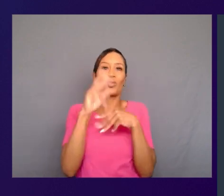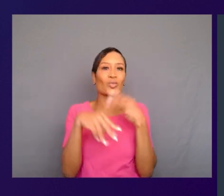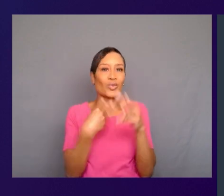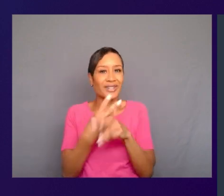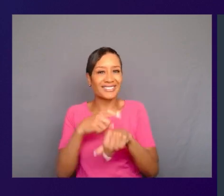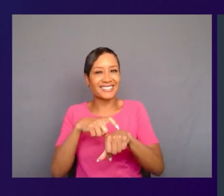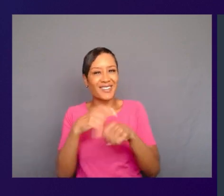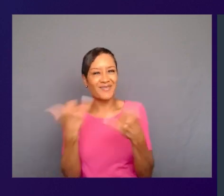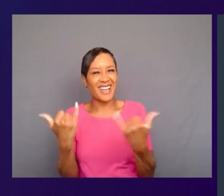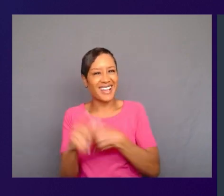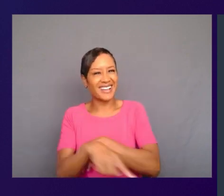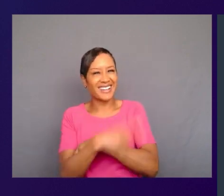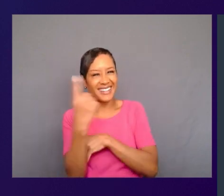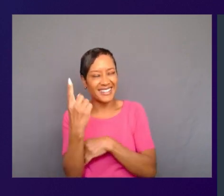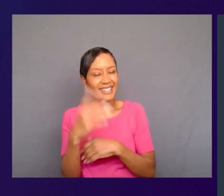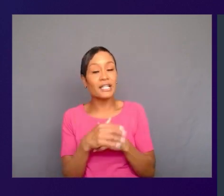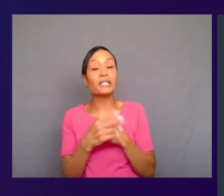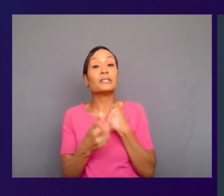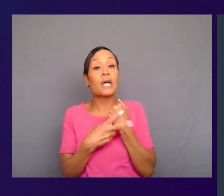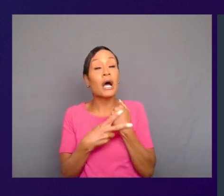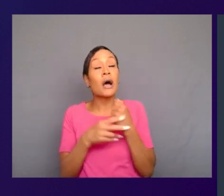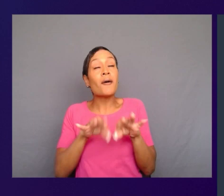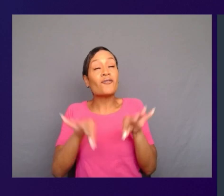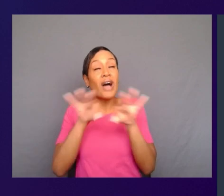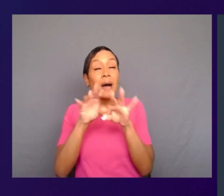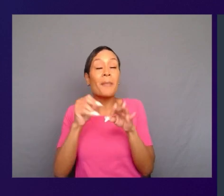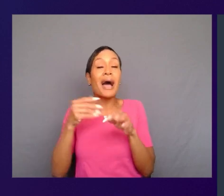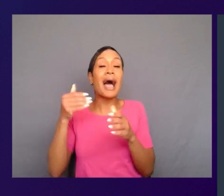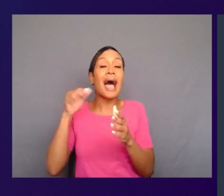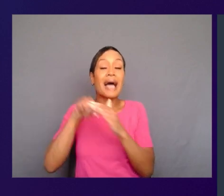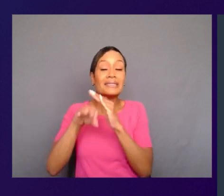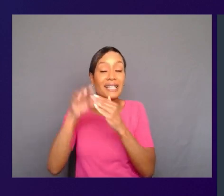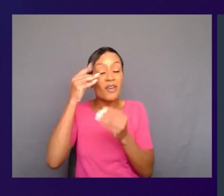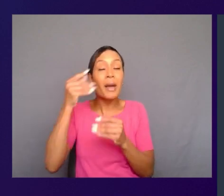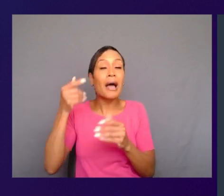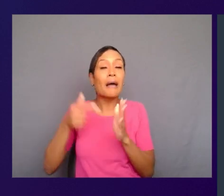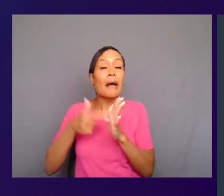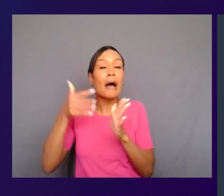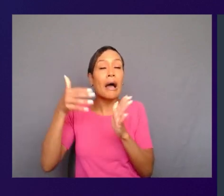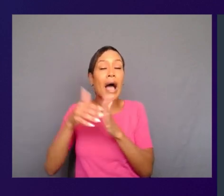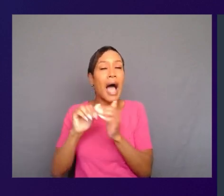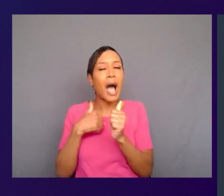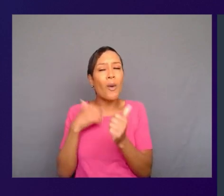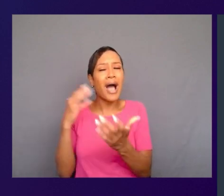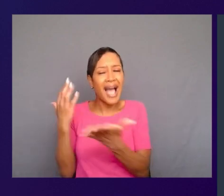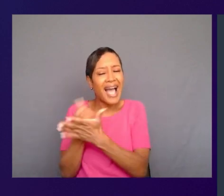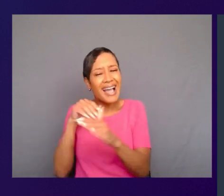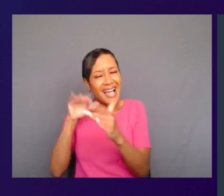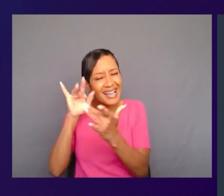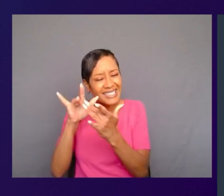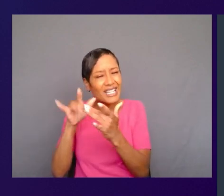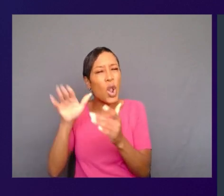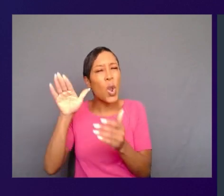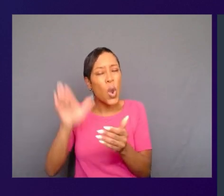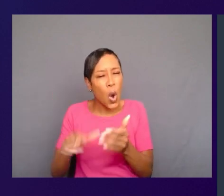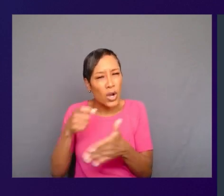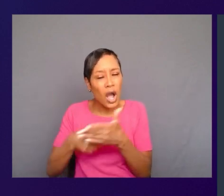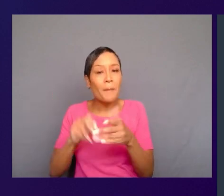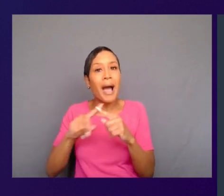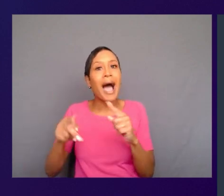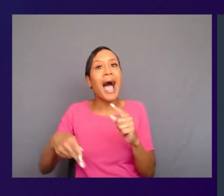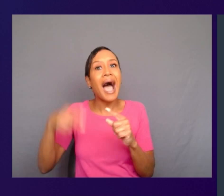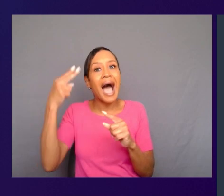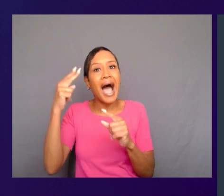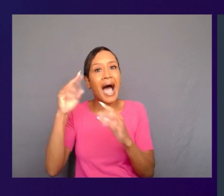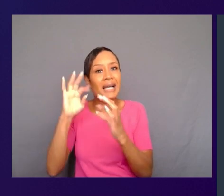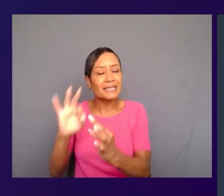they want to store all of this valuable but infrequently accessed information at low costs, but with high integrity. And secondly, customers want to know